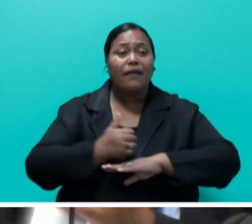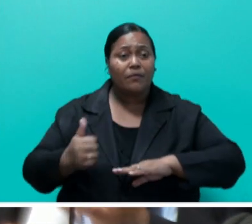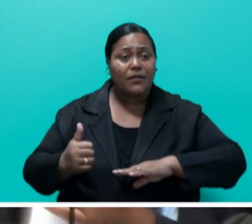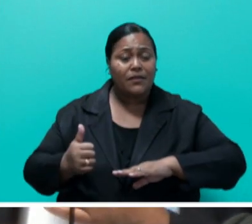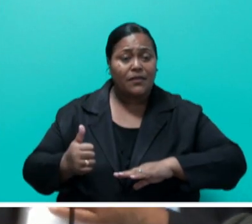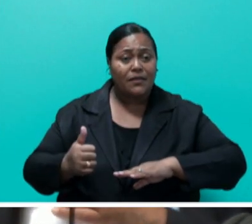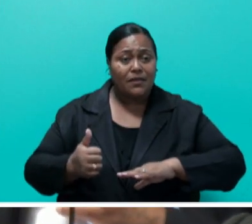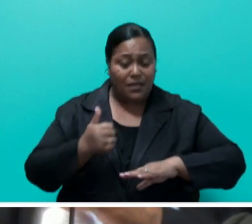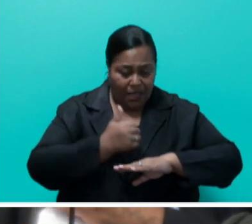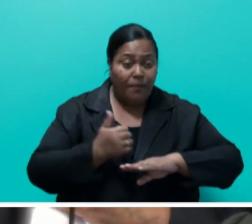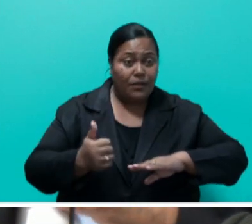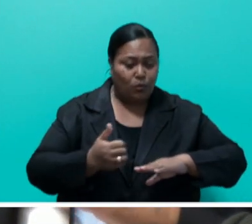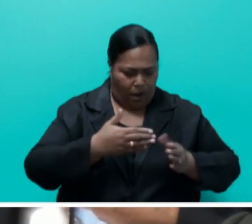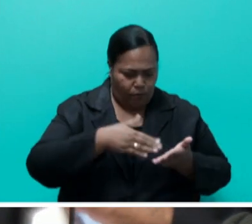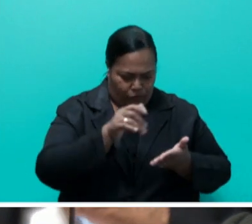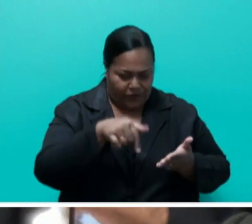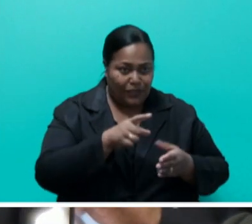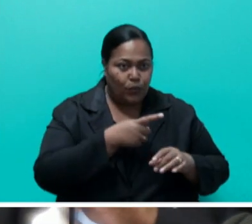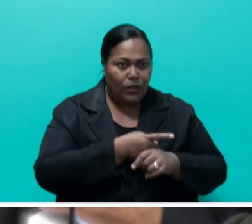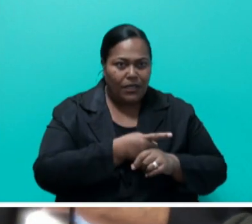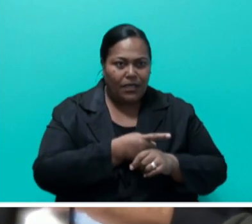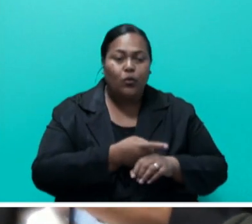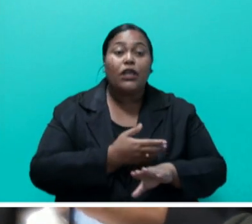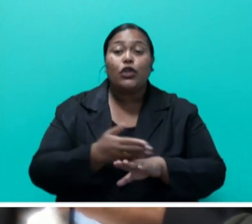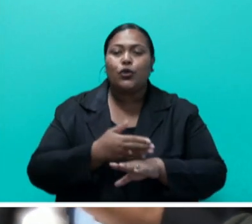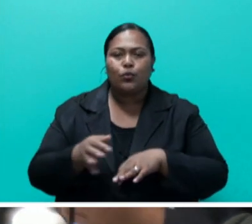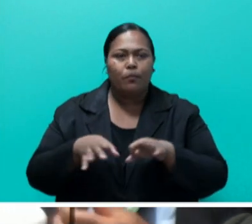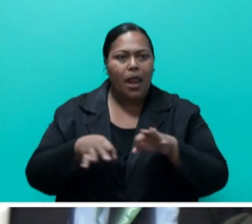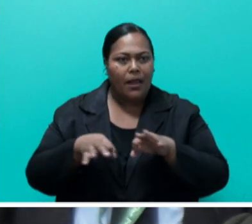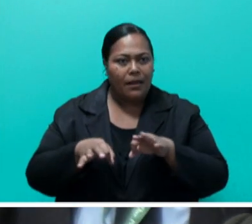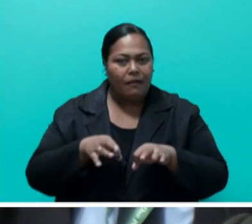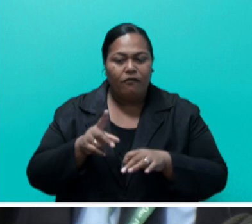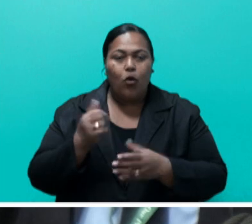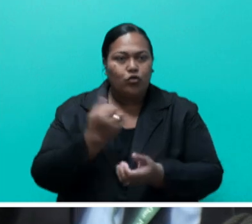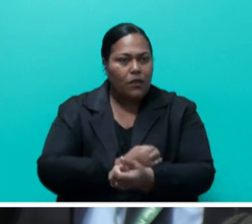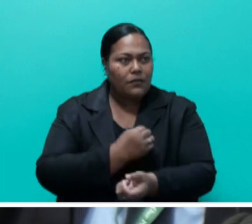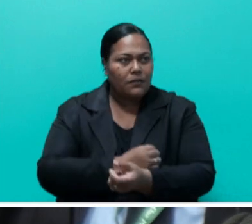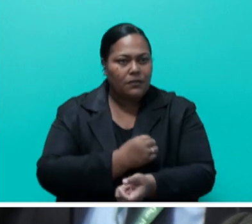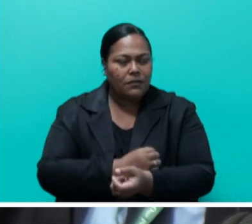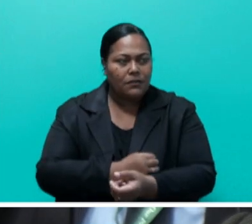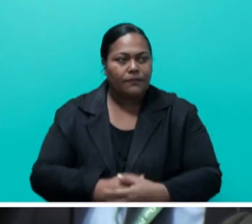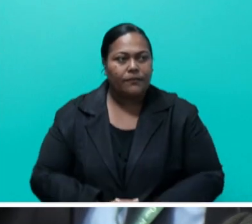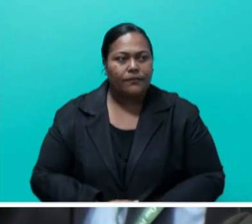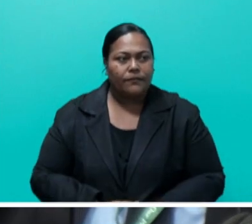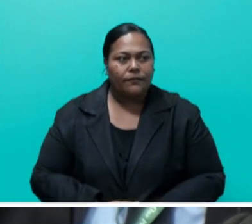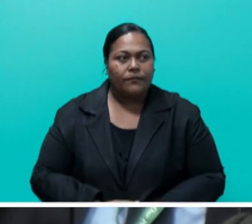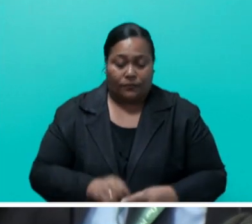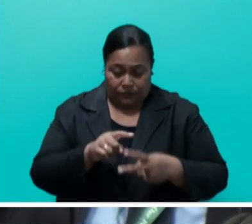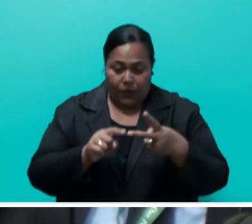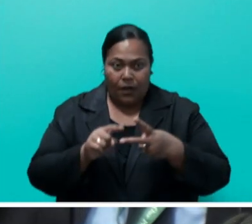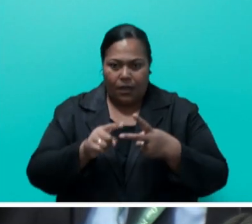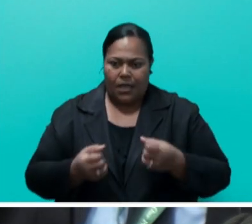approve this week the new narcotic drug strategy and also the Narcotic Bureau, which gives special